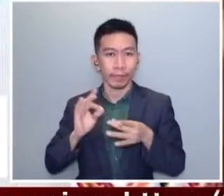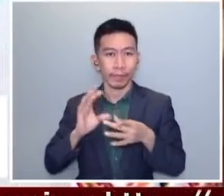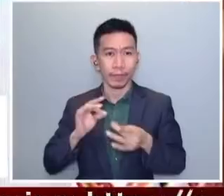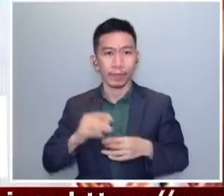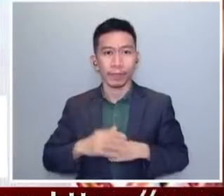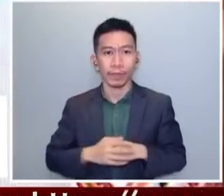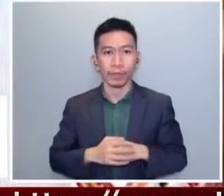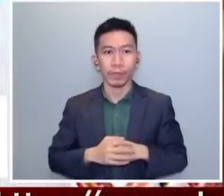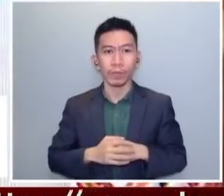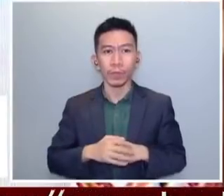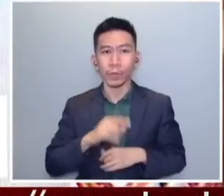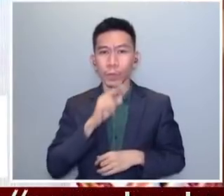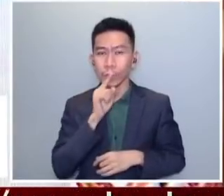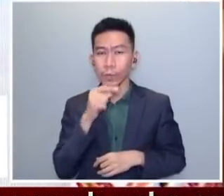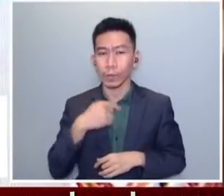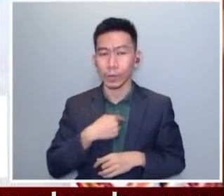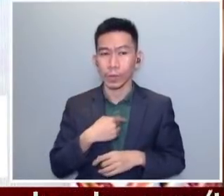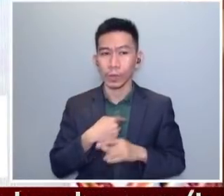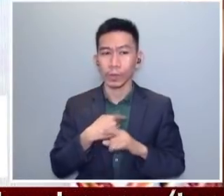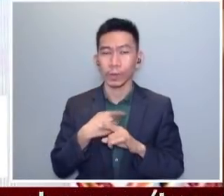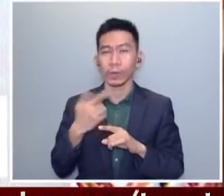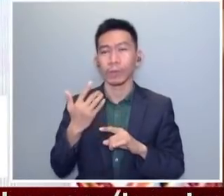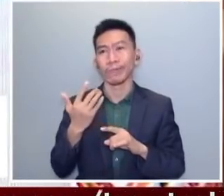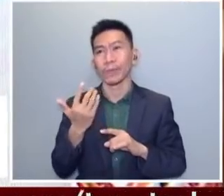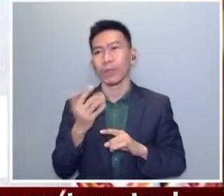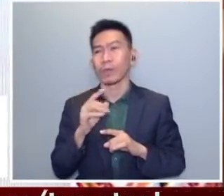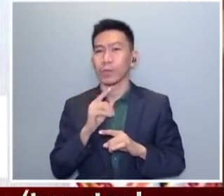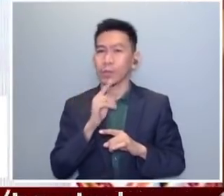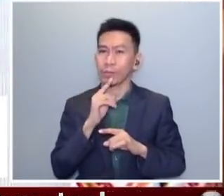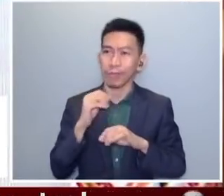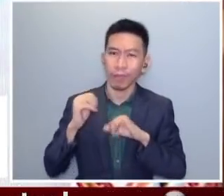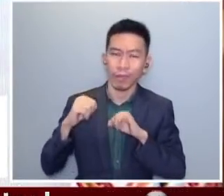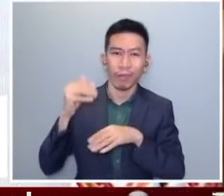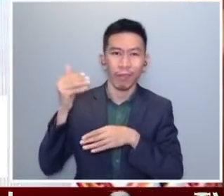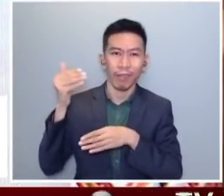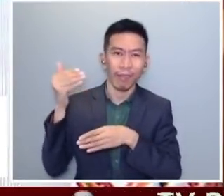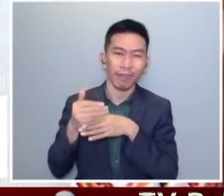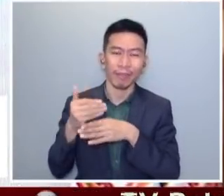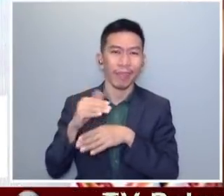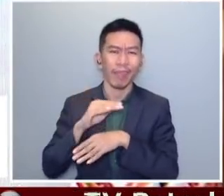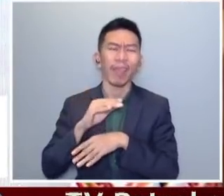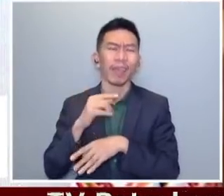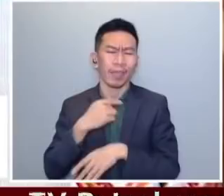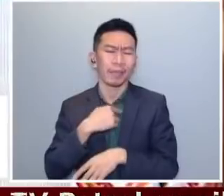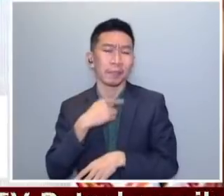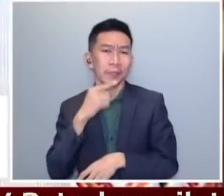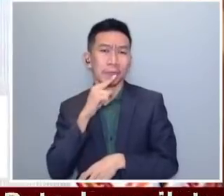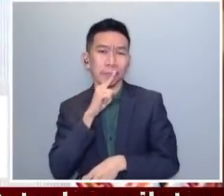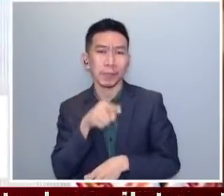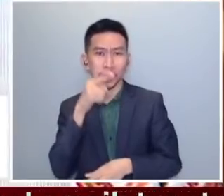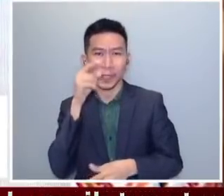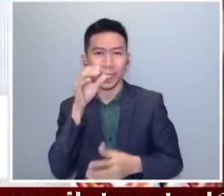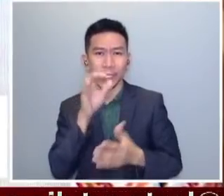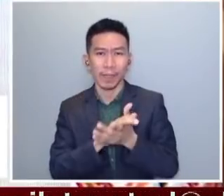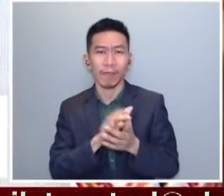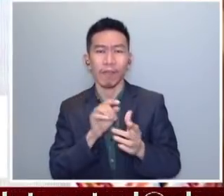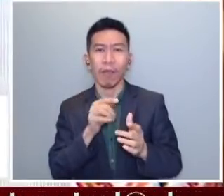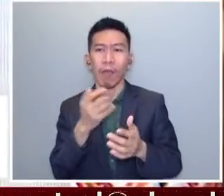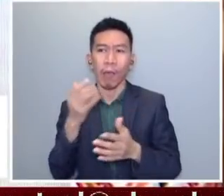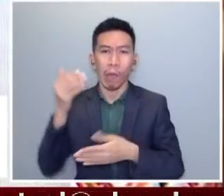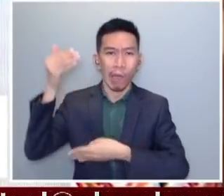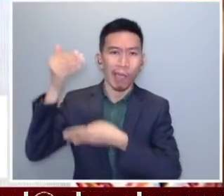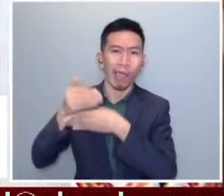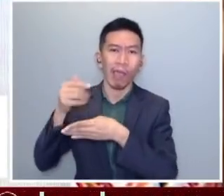mantra to look at lockdowns. No? Ever since last year, I believe lockdowns were hurting the economy.